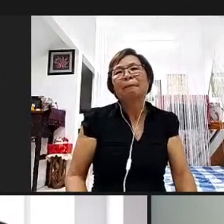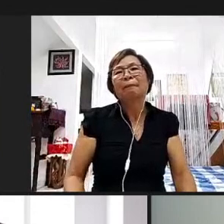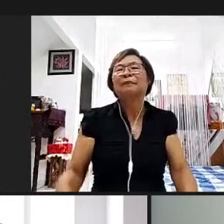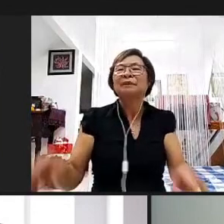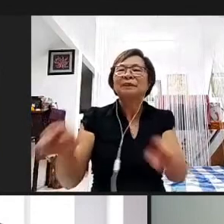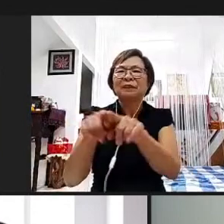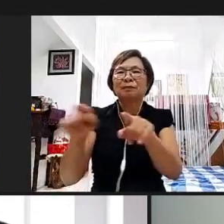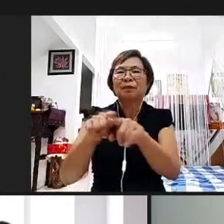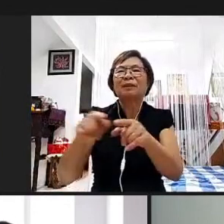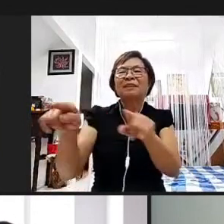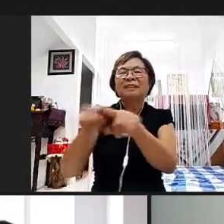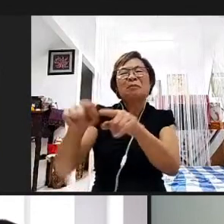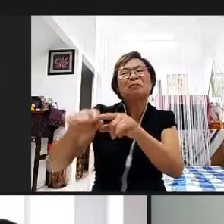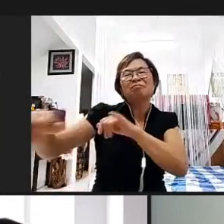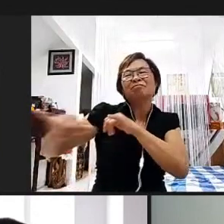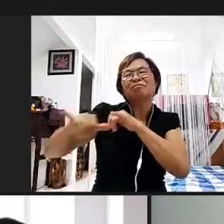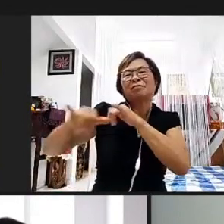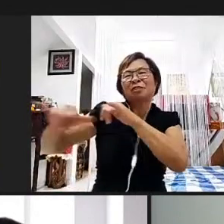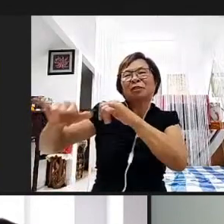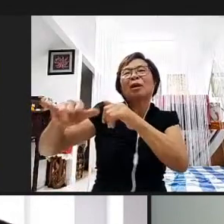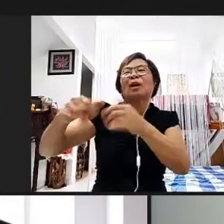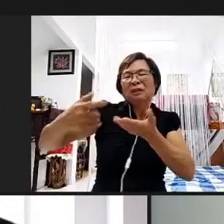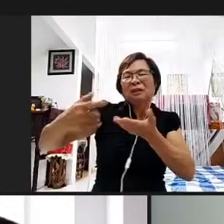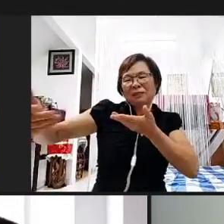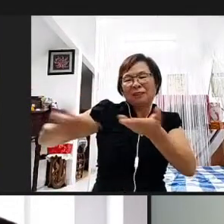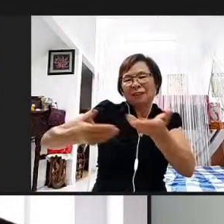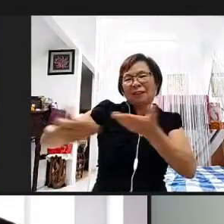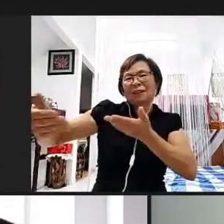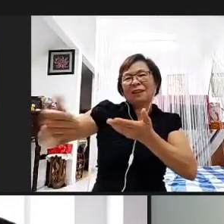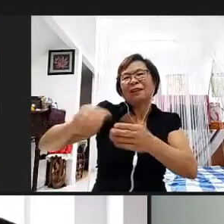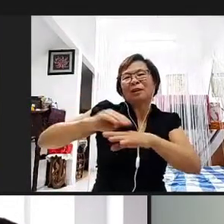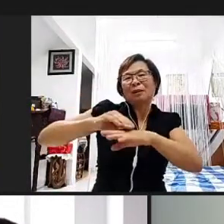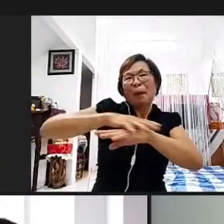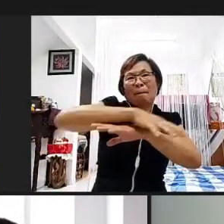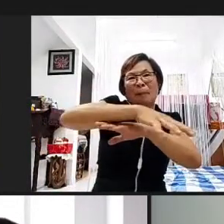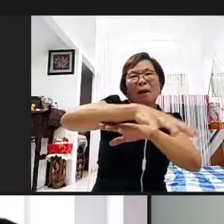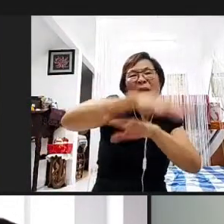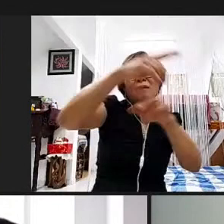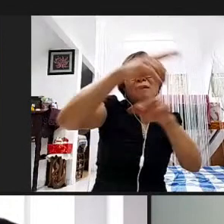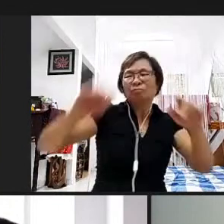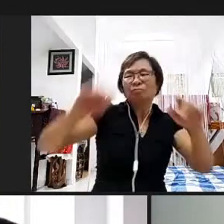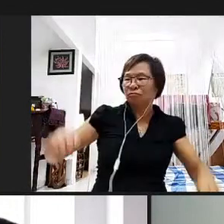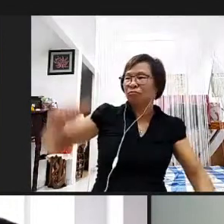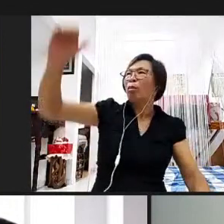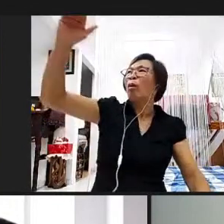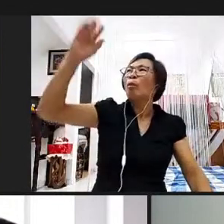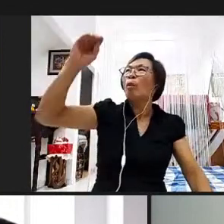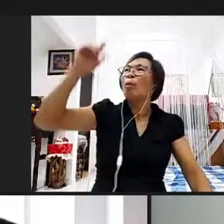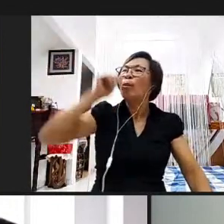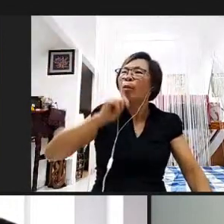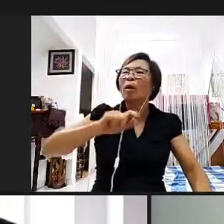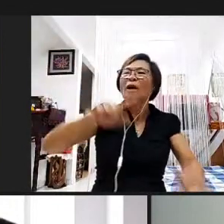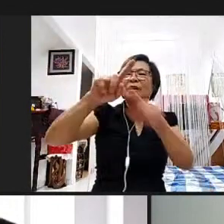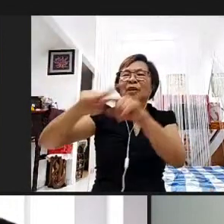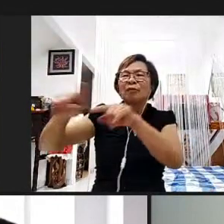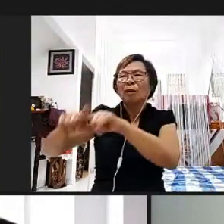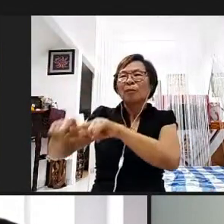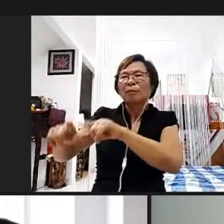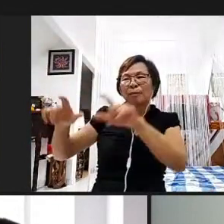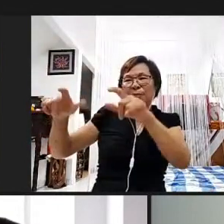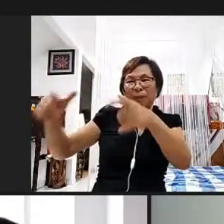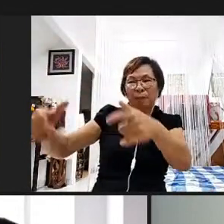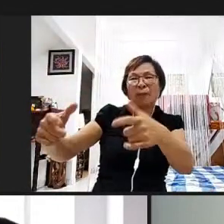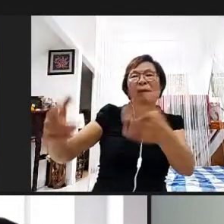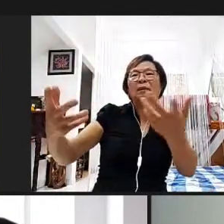have discussed today, the impact on the different age group, gender, different population, right? Just that my focus